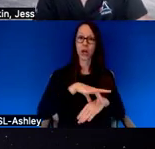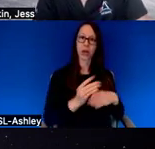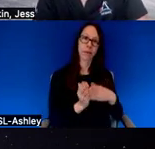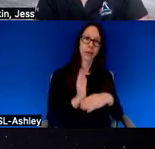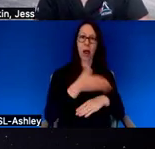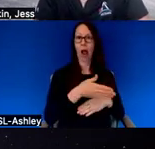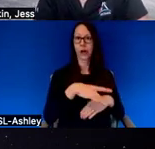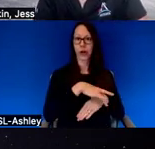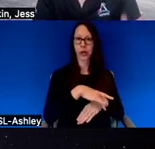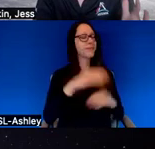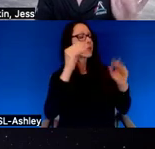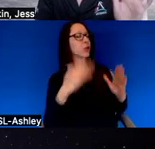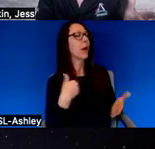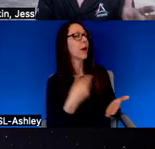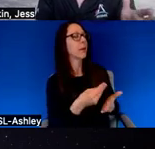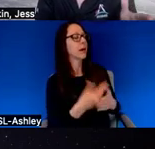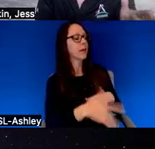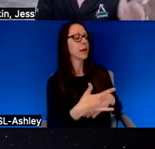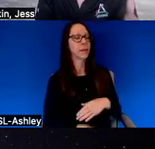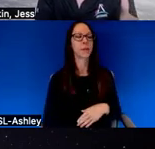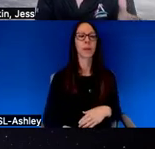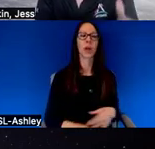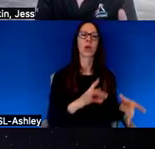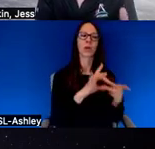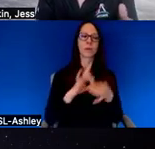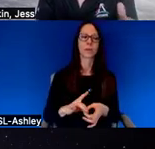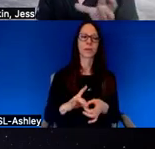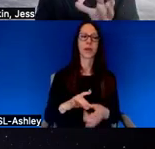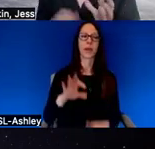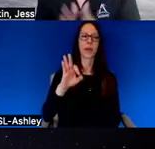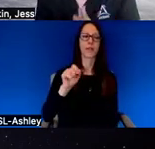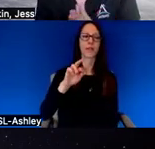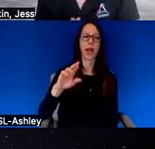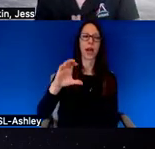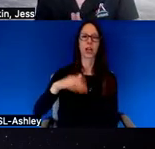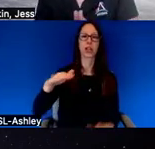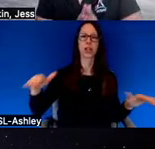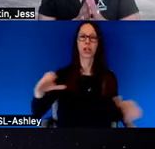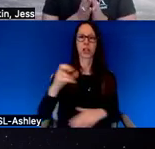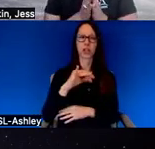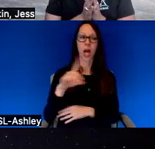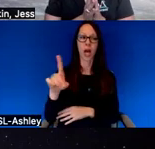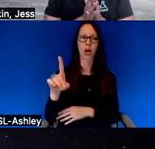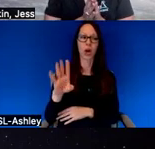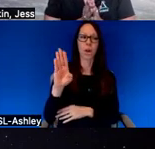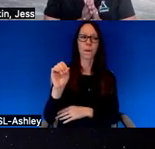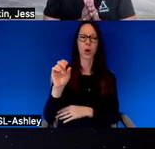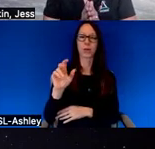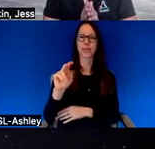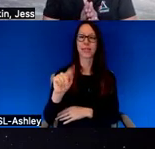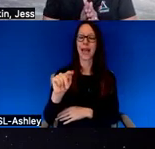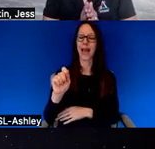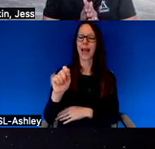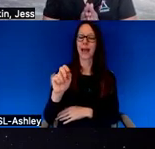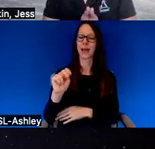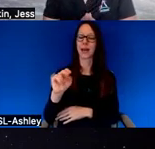is put on in collaboration with Fairchild Botanical Gardens and NASA scientists. Now, what you'll get to do